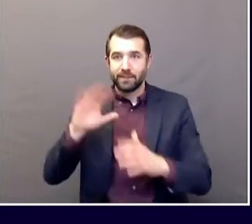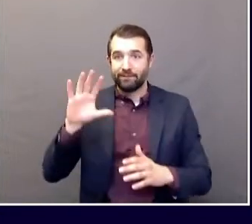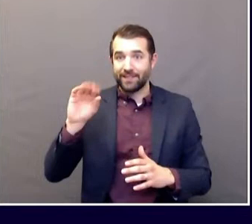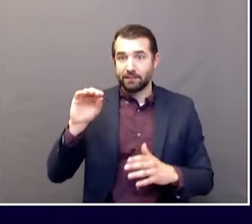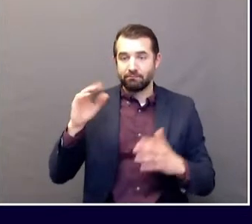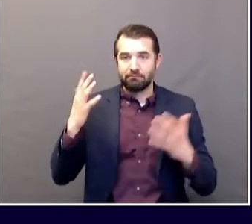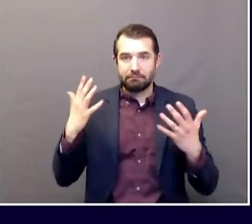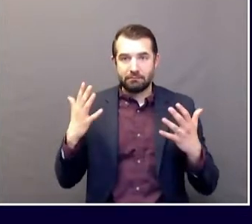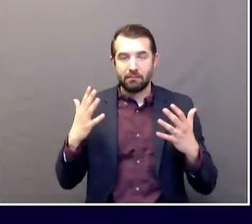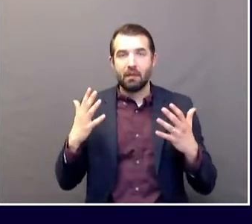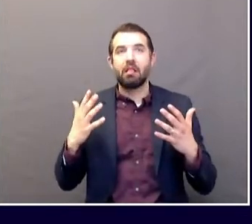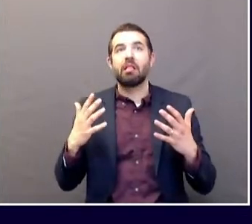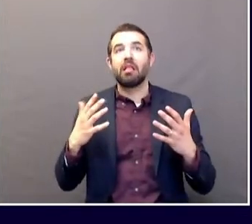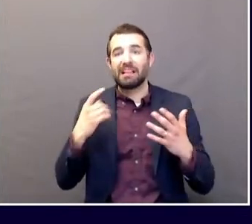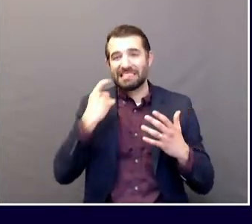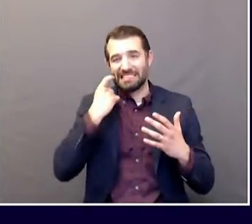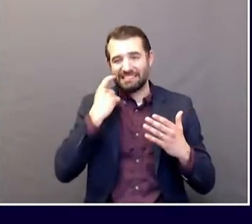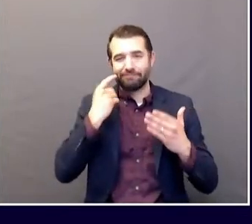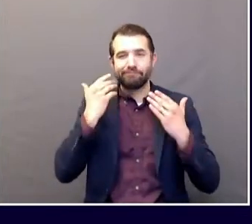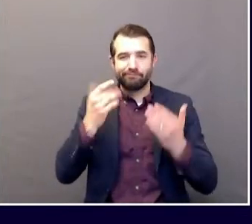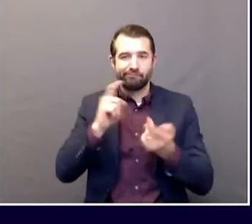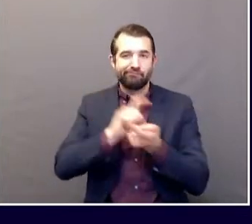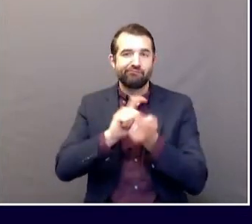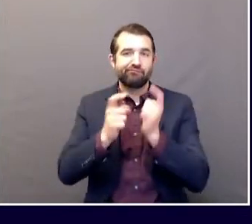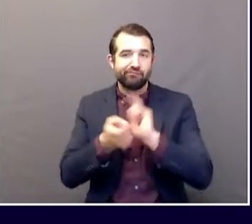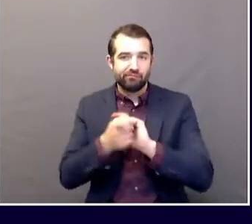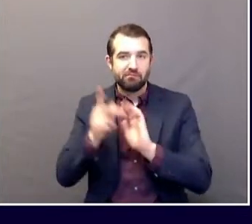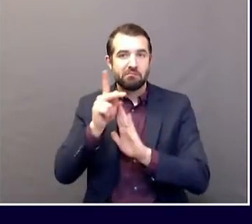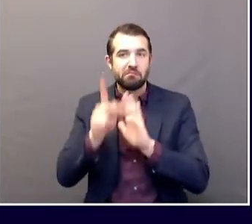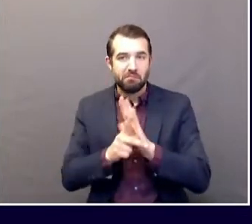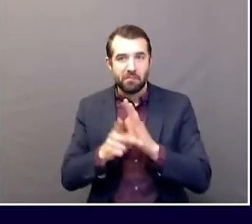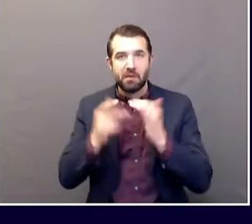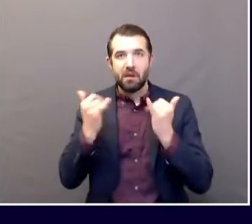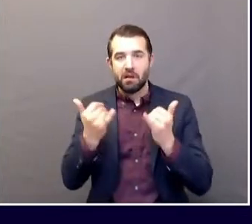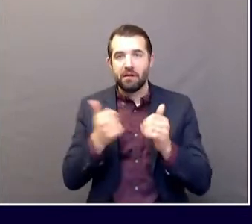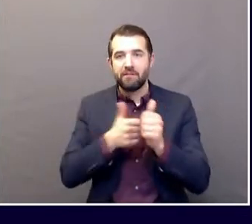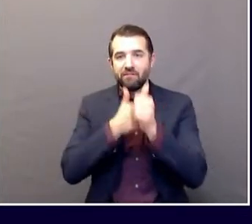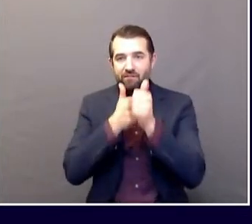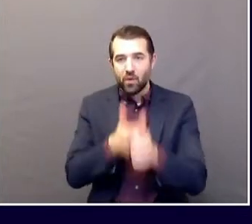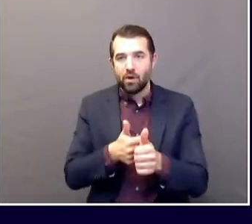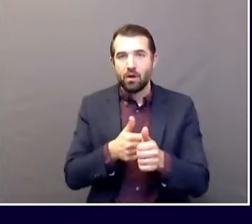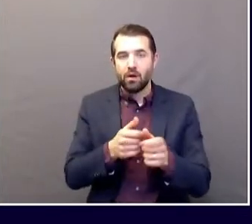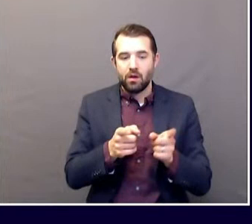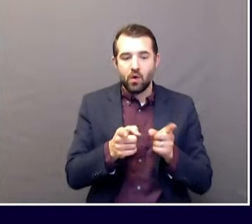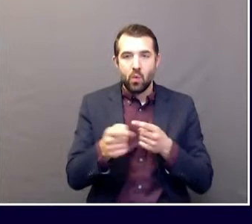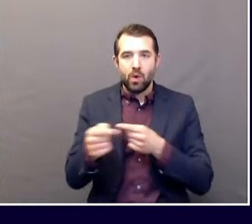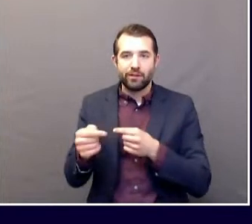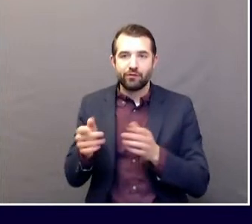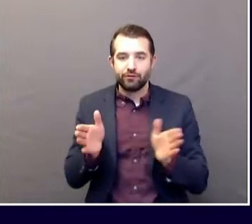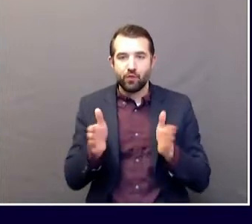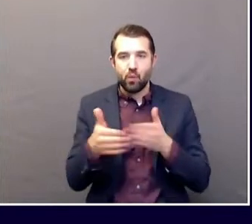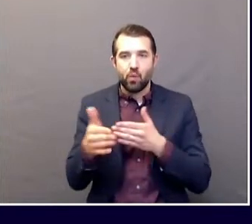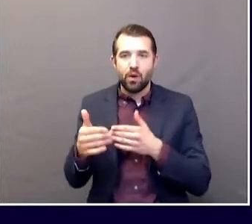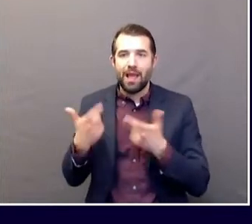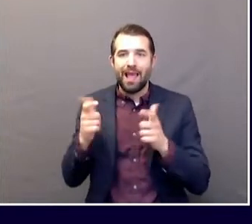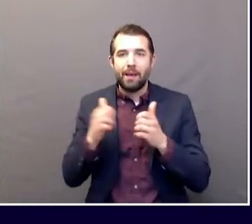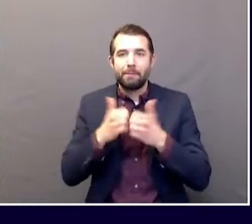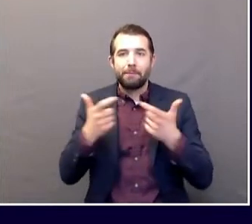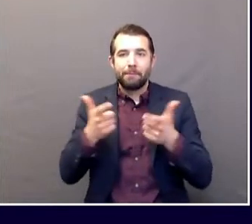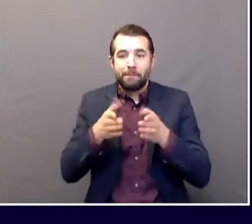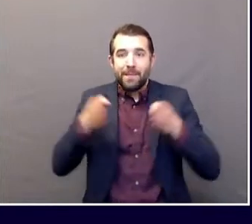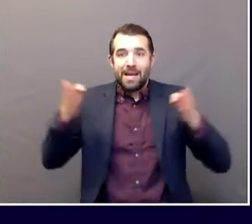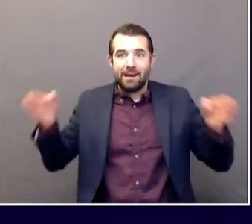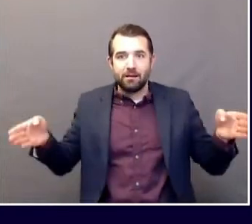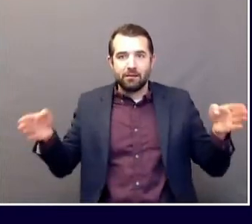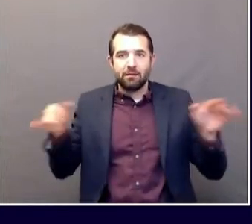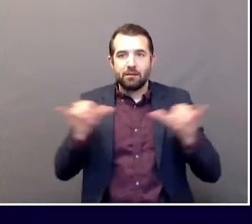expand capacity in houses of worship. That was done to apply the standard in a fair and equitable way, the same one that we